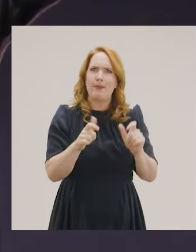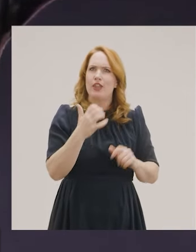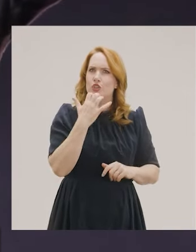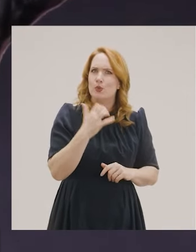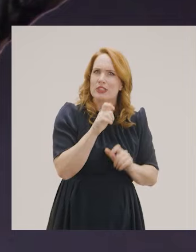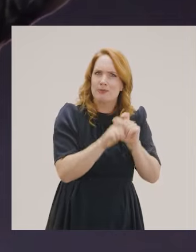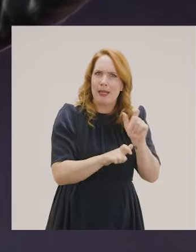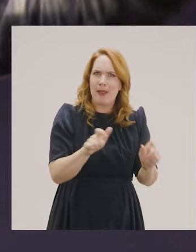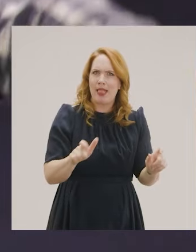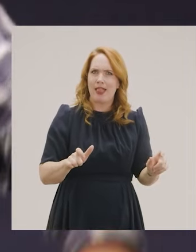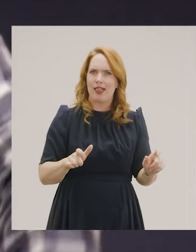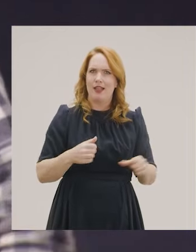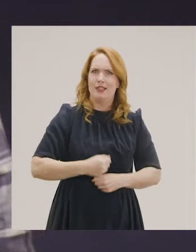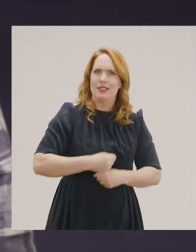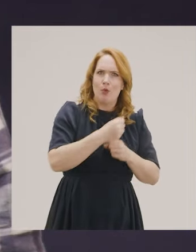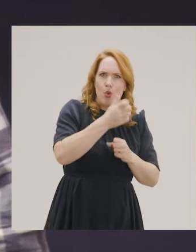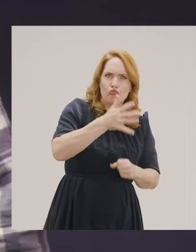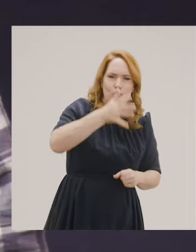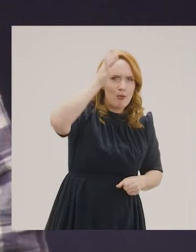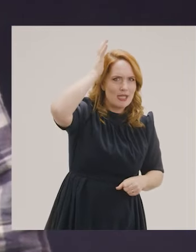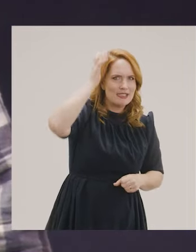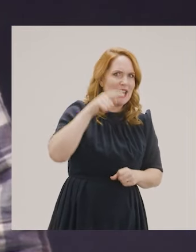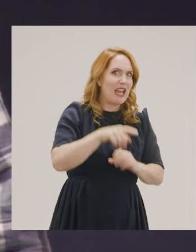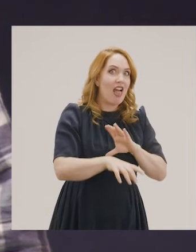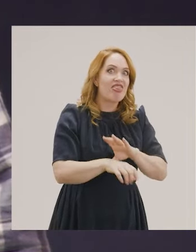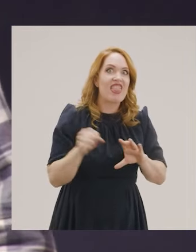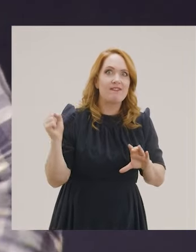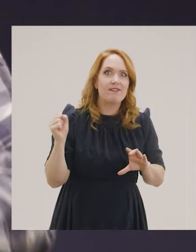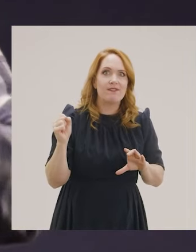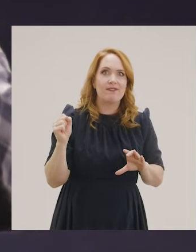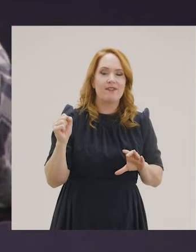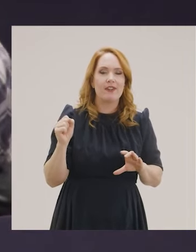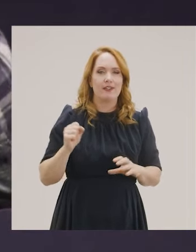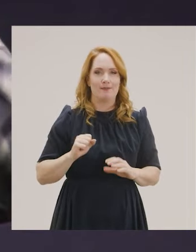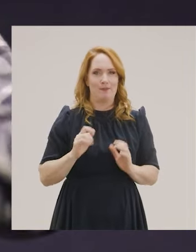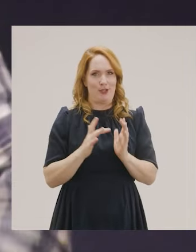he realize that this man's a thief? But Jesus